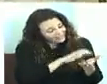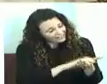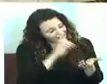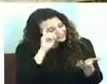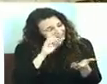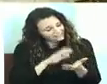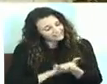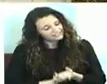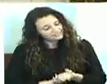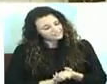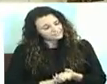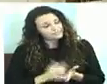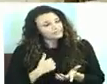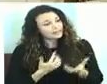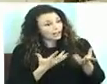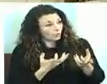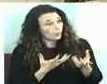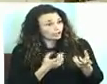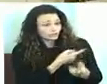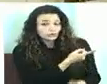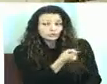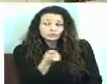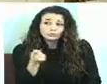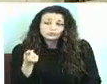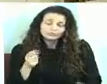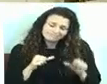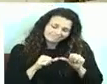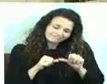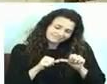believe, I want you to